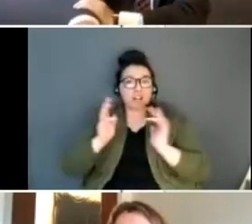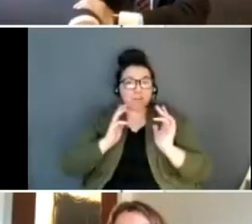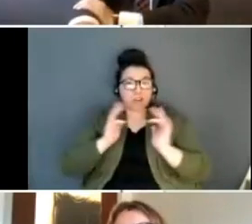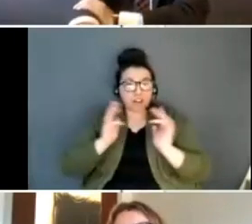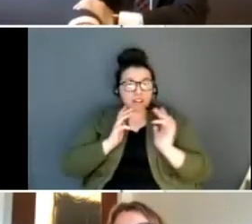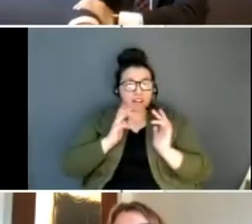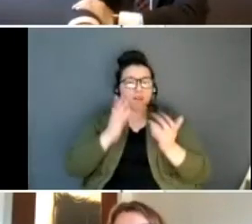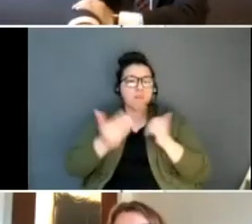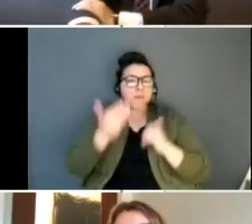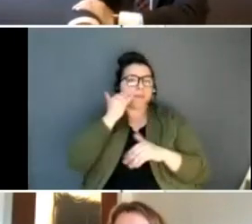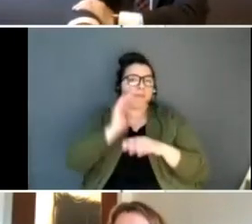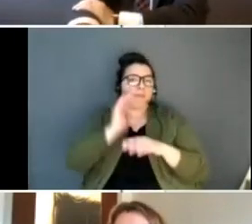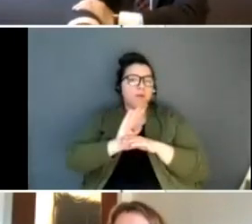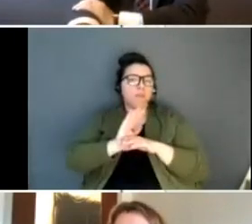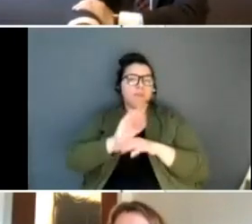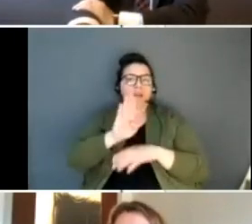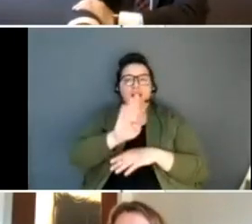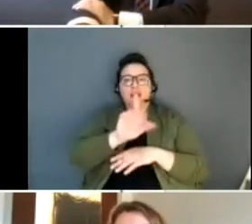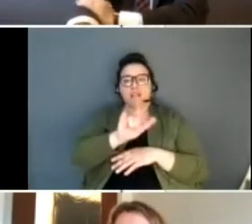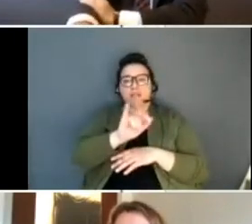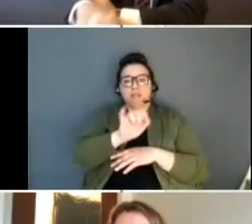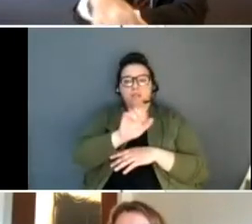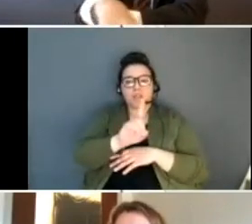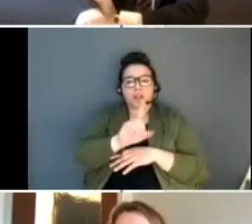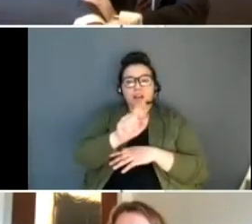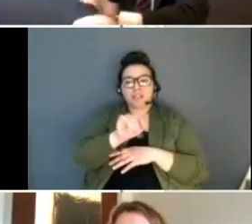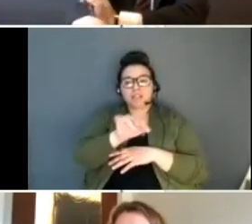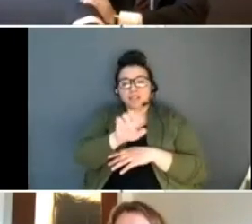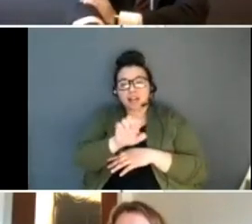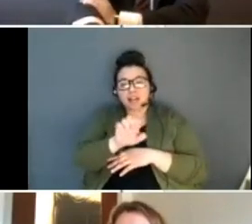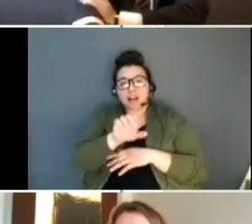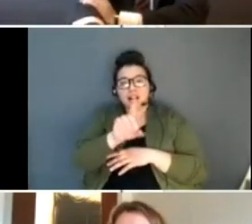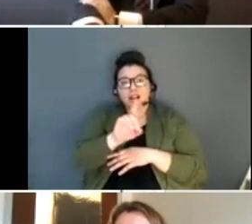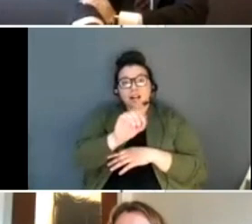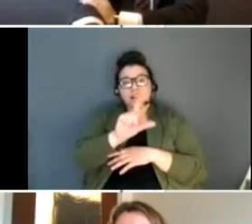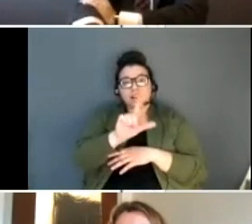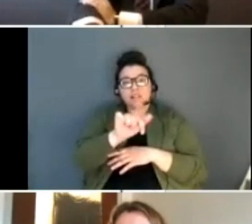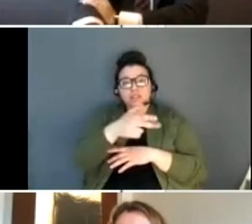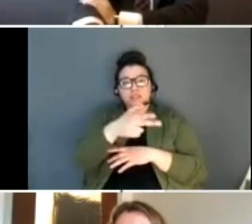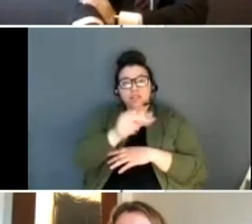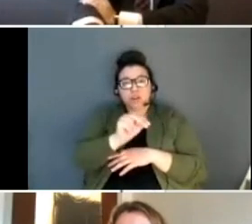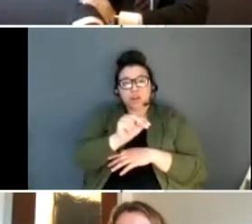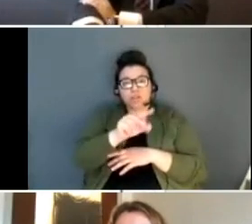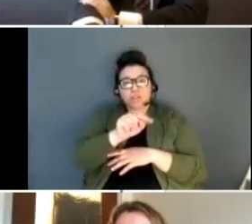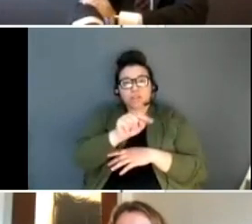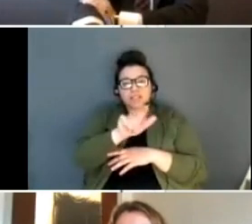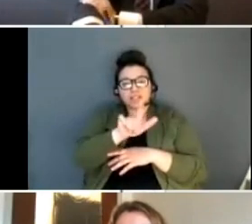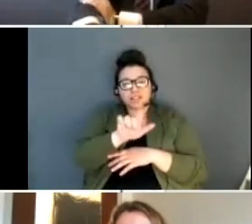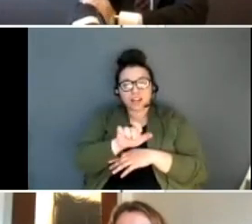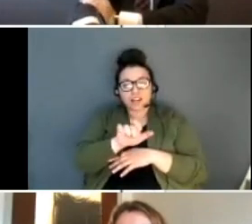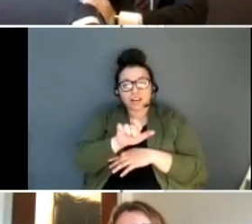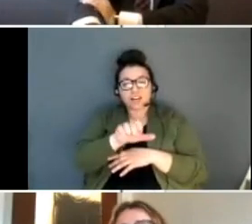Blind Side, Dolphin Tale, Something Borrowed, also Blade Runner